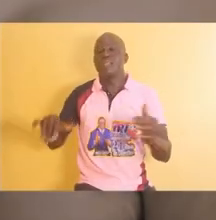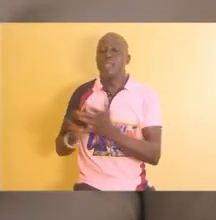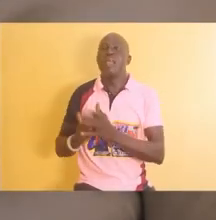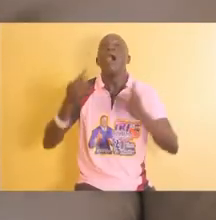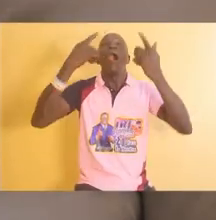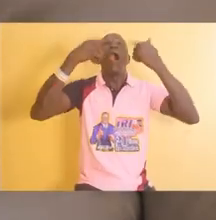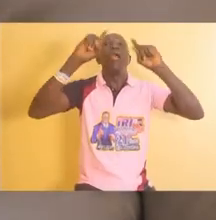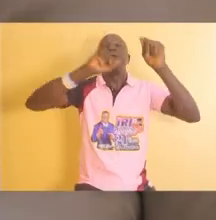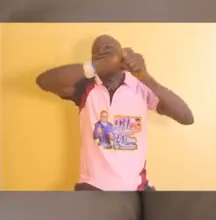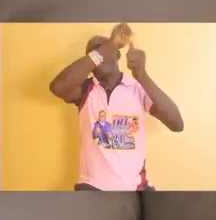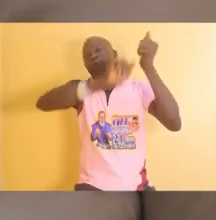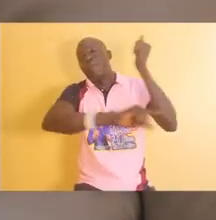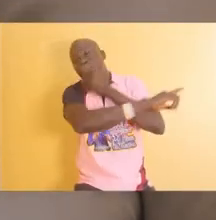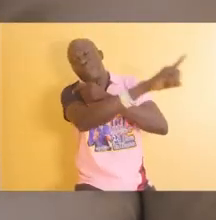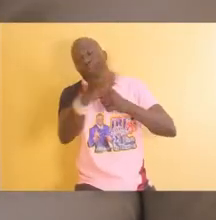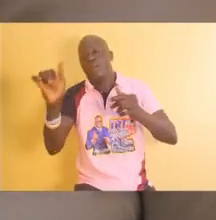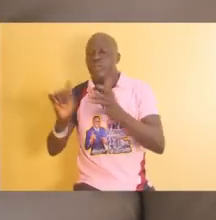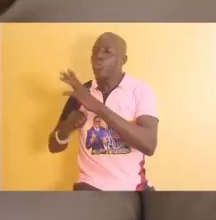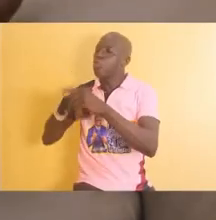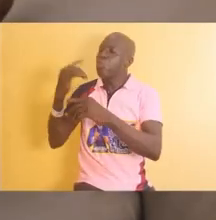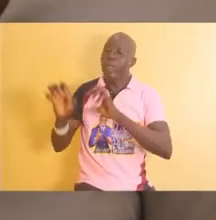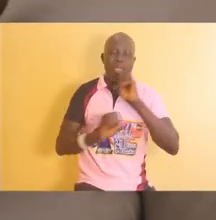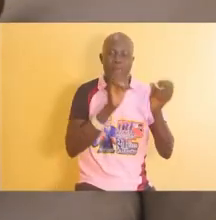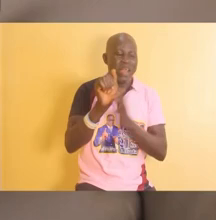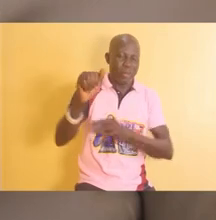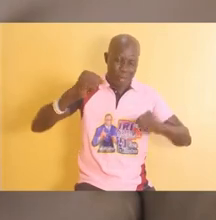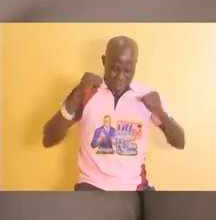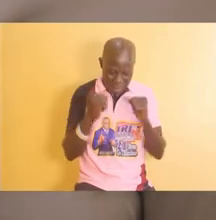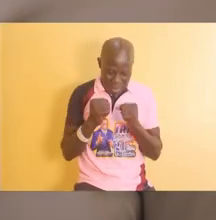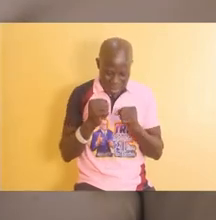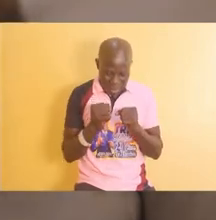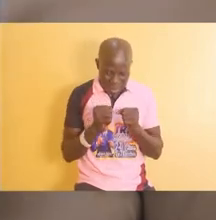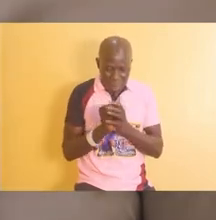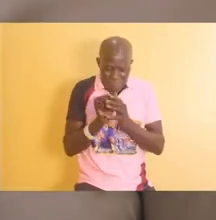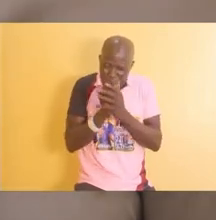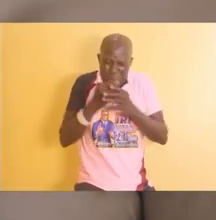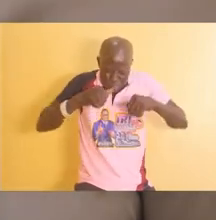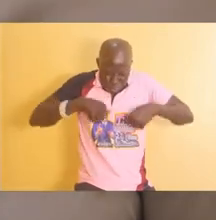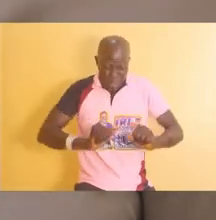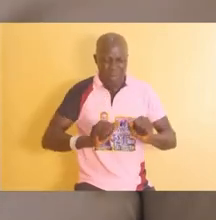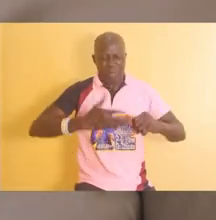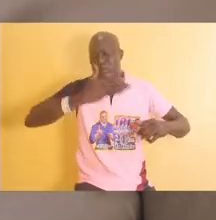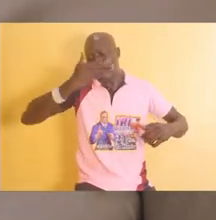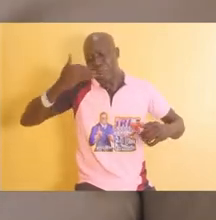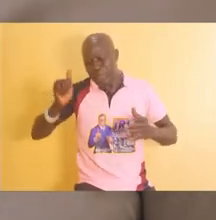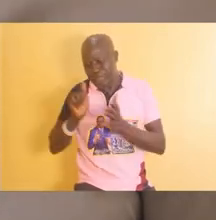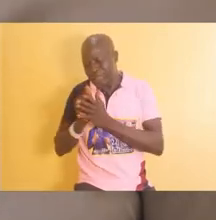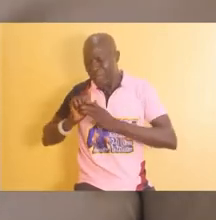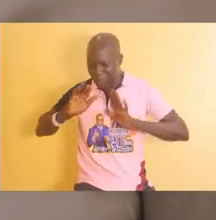Kẹ́ẹ̀dì gbèsè ti gbogbo ẹ̀. Àwọn tó bá ní pa. Àwọn tó bá lè fi pa.